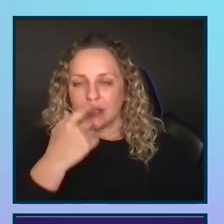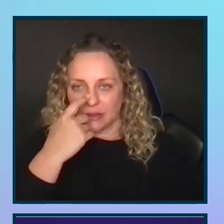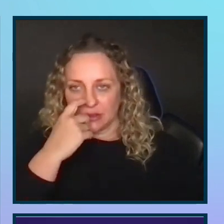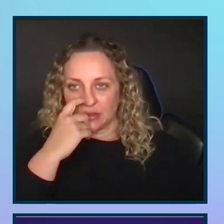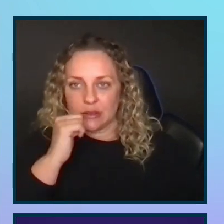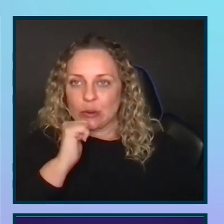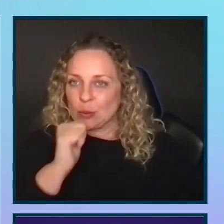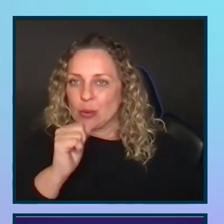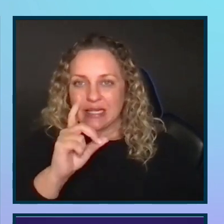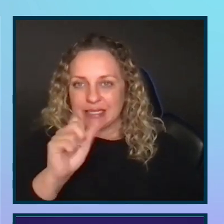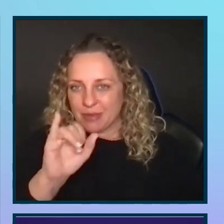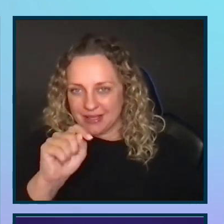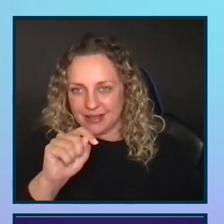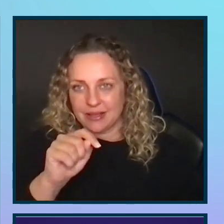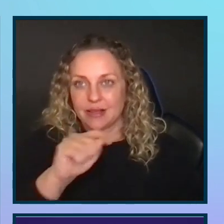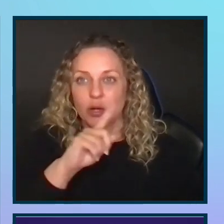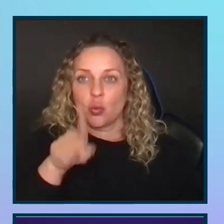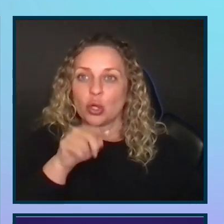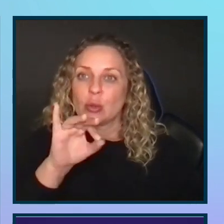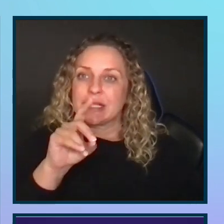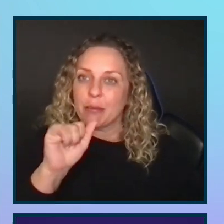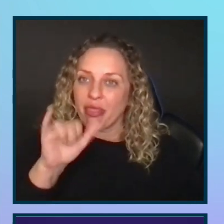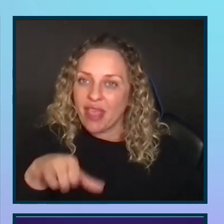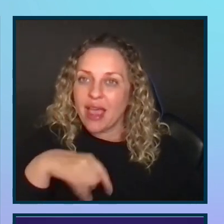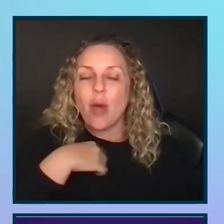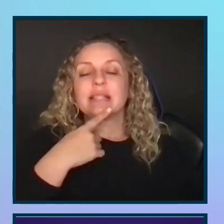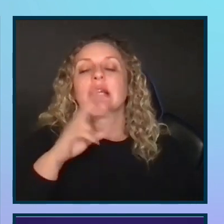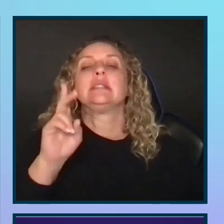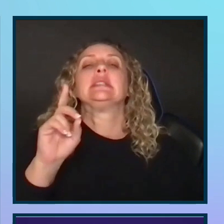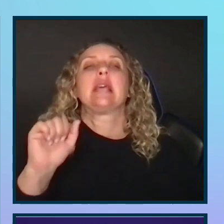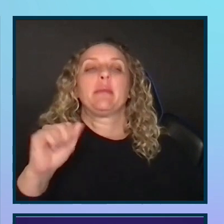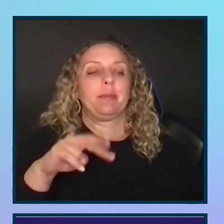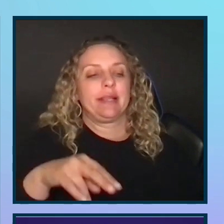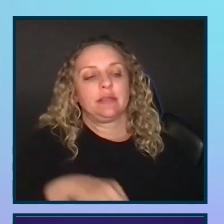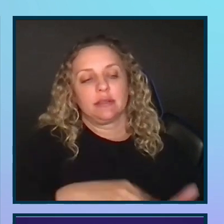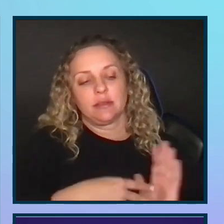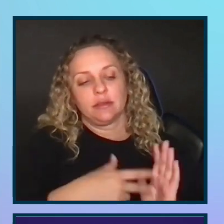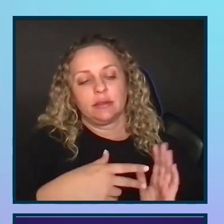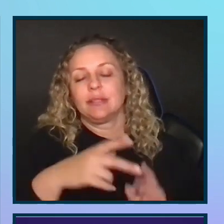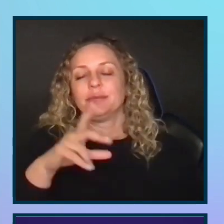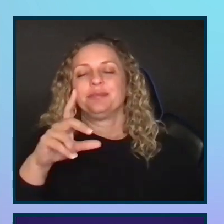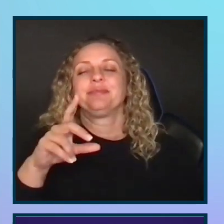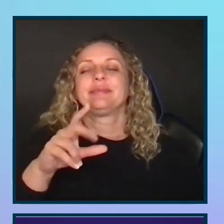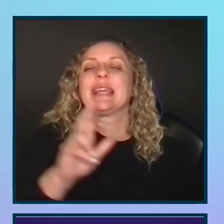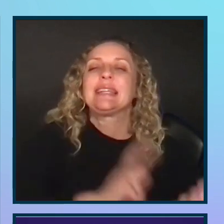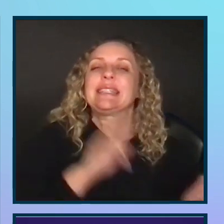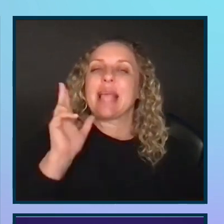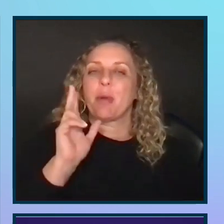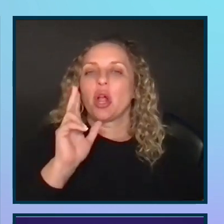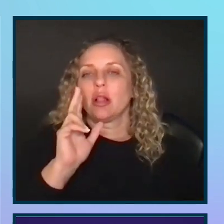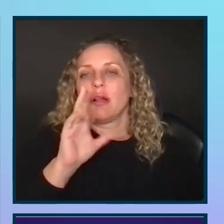do not disable it. When you disable that, so when I say disable, I mean typically it's either disabled by default or